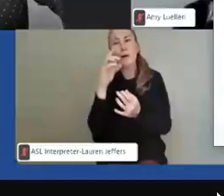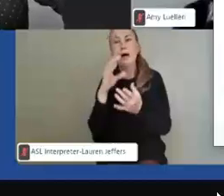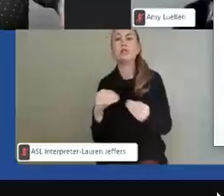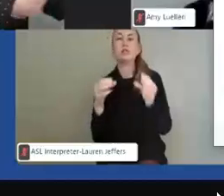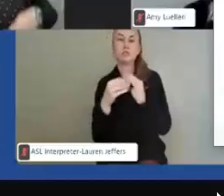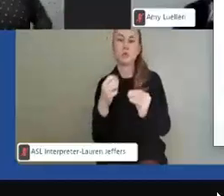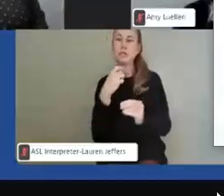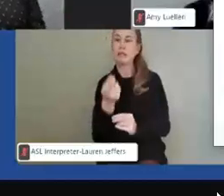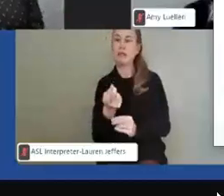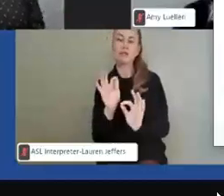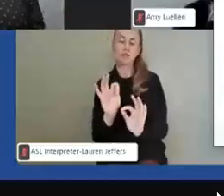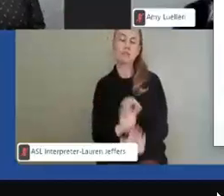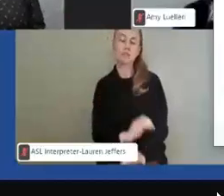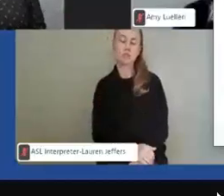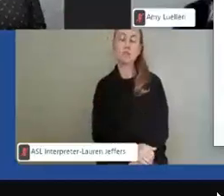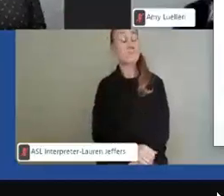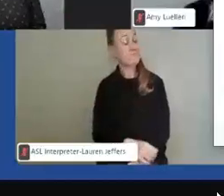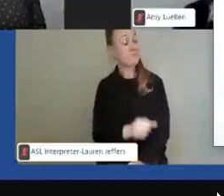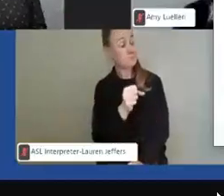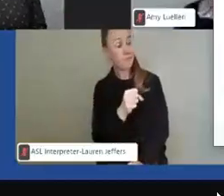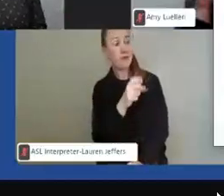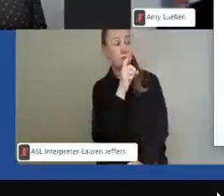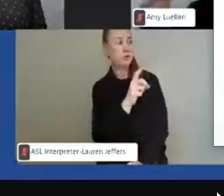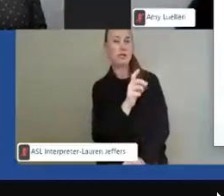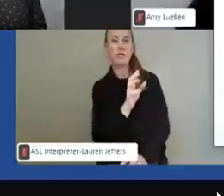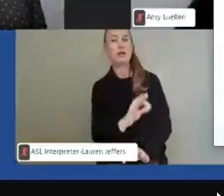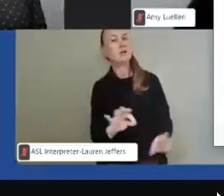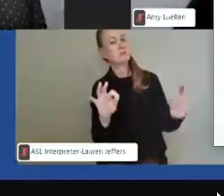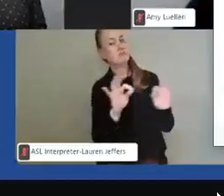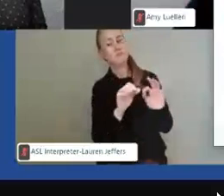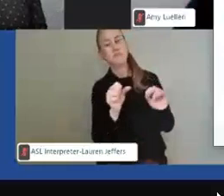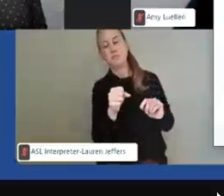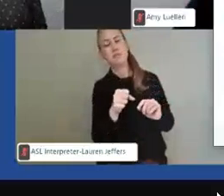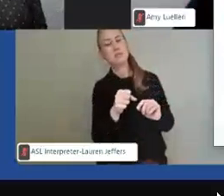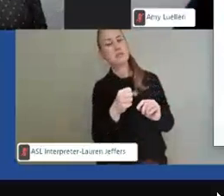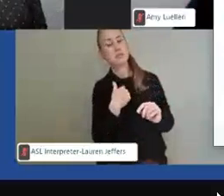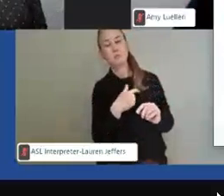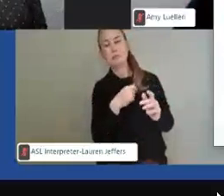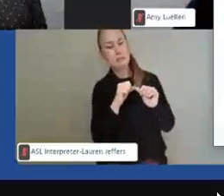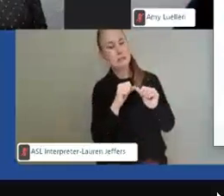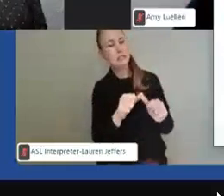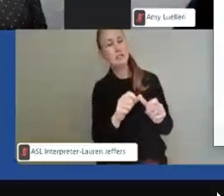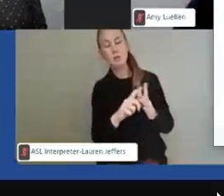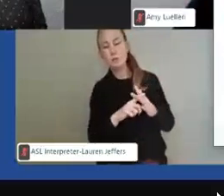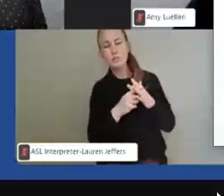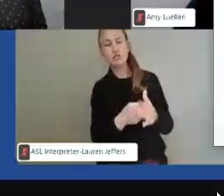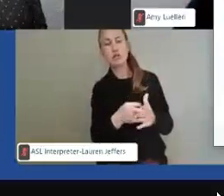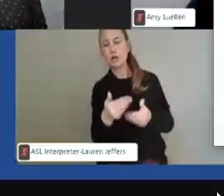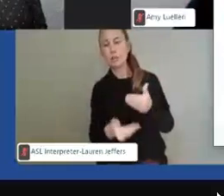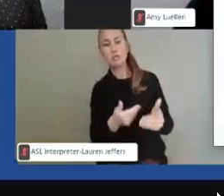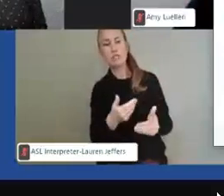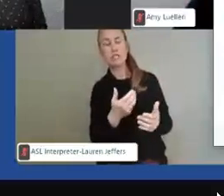aspect. Yeah, that really is important. And I think as we start to do that, I would love to get more feedback on how to